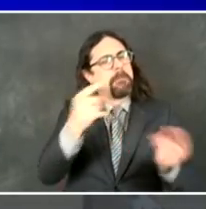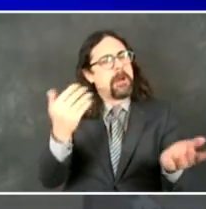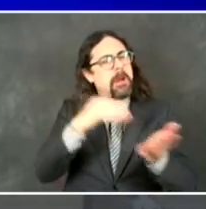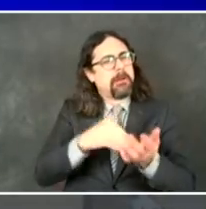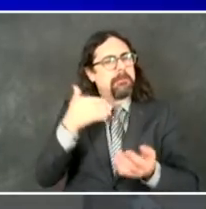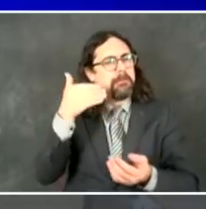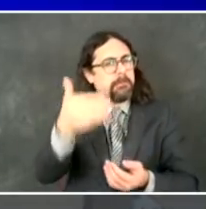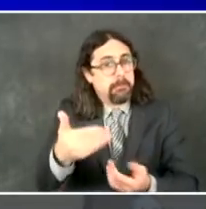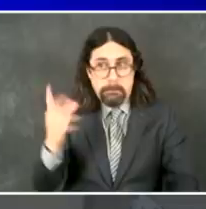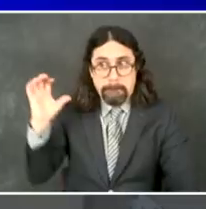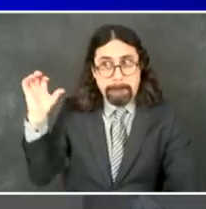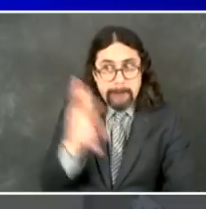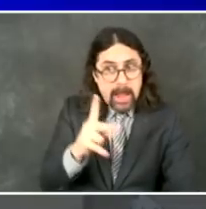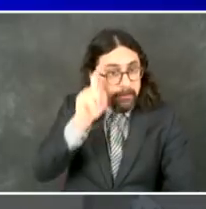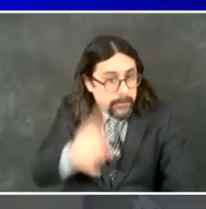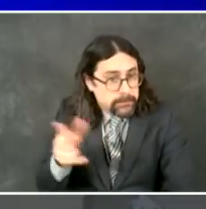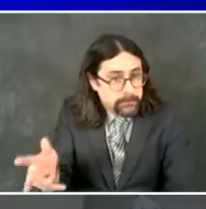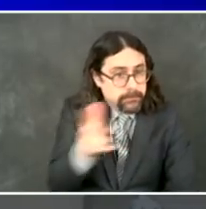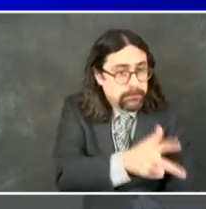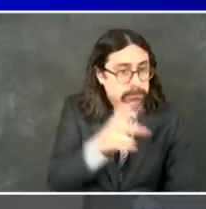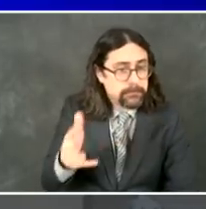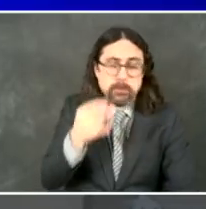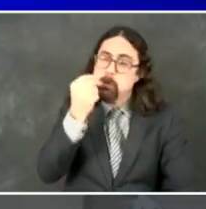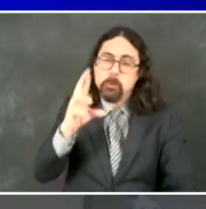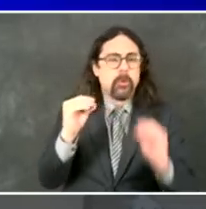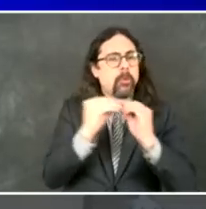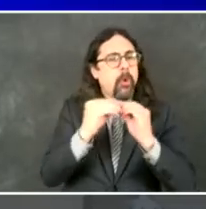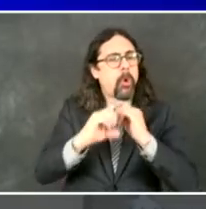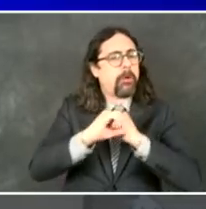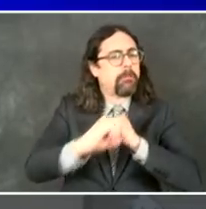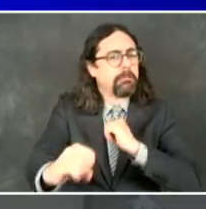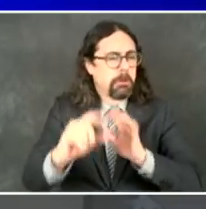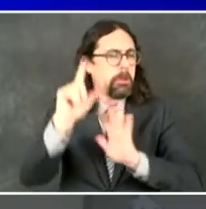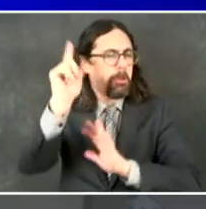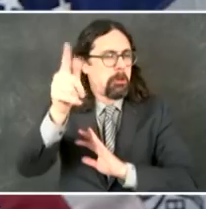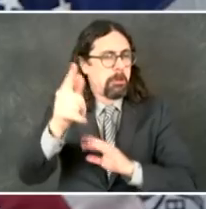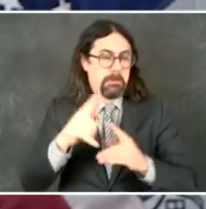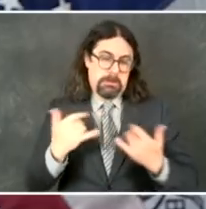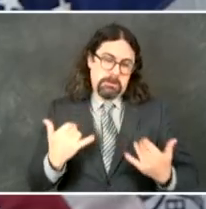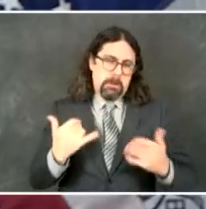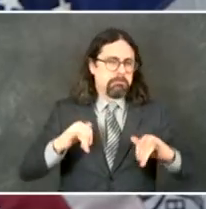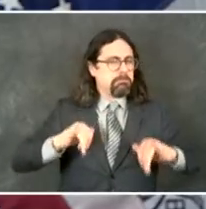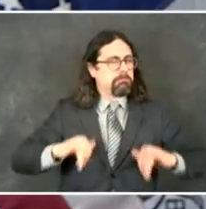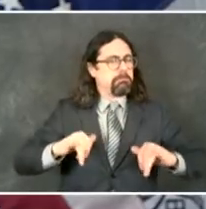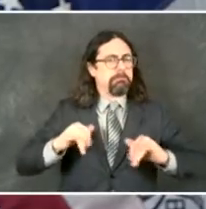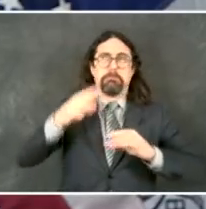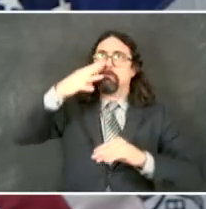Very important update I want to give now, and it's something that's been worked on for the last few days.